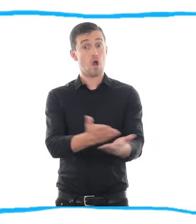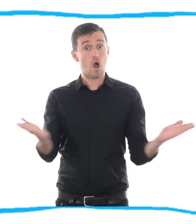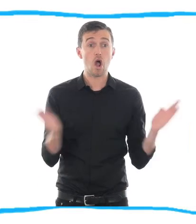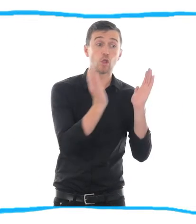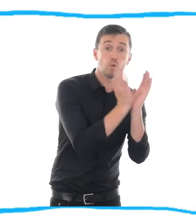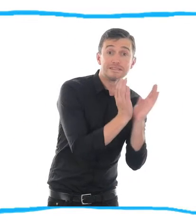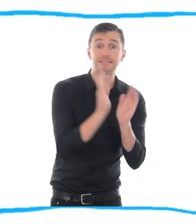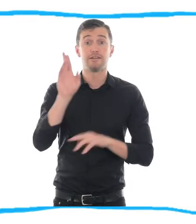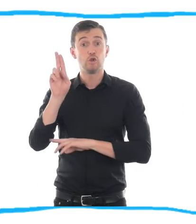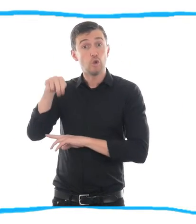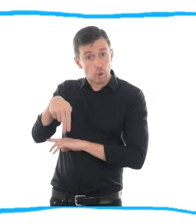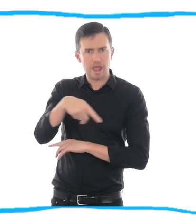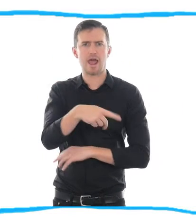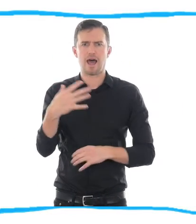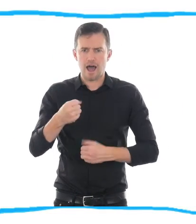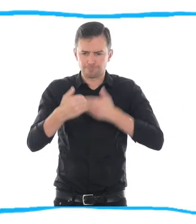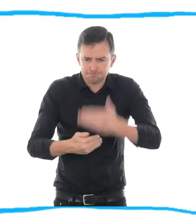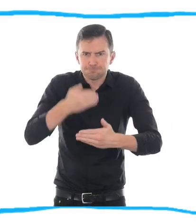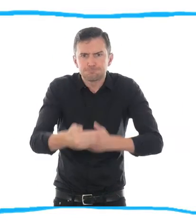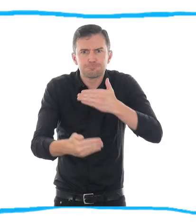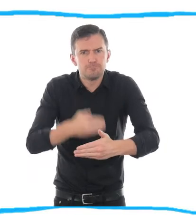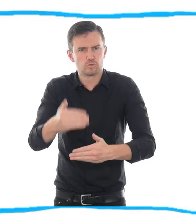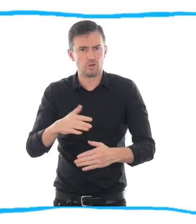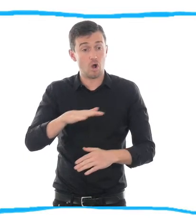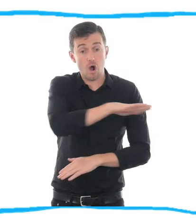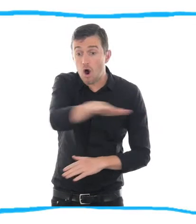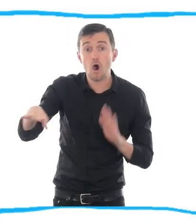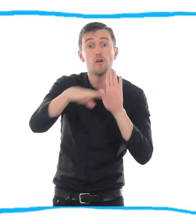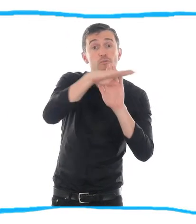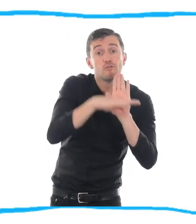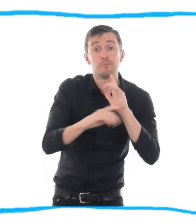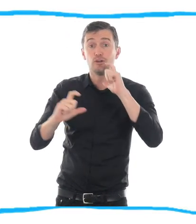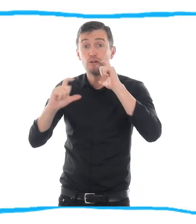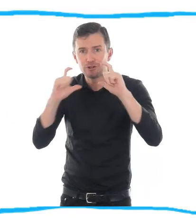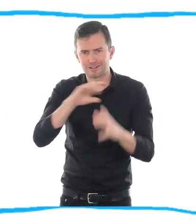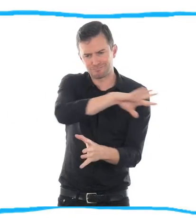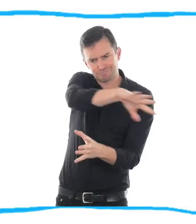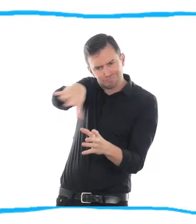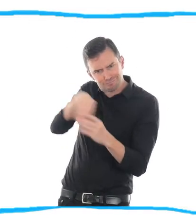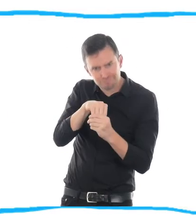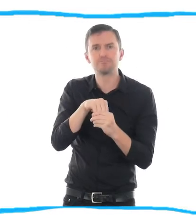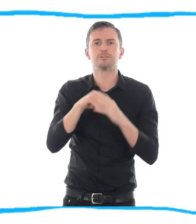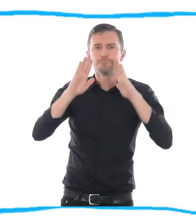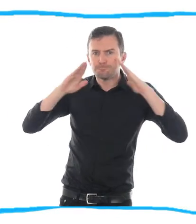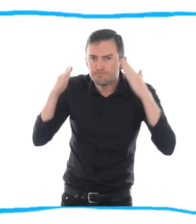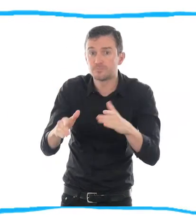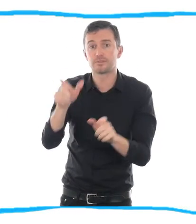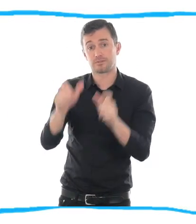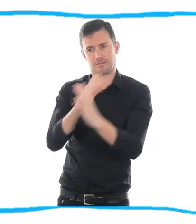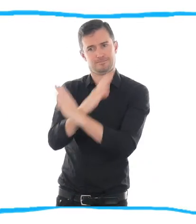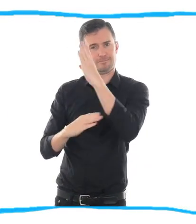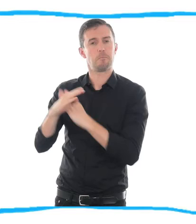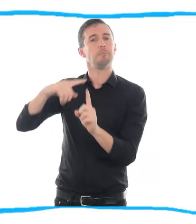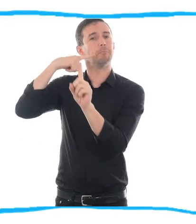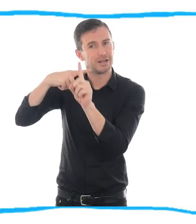All offices can take practical steps to make sure program communication includes and addresses people with disabilities explicitly